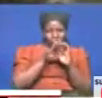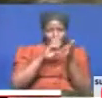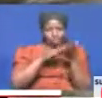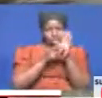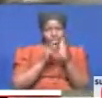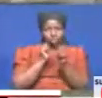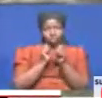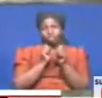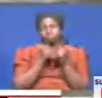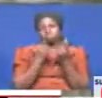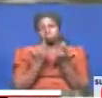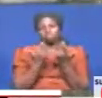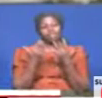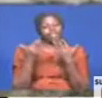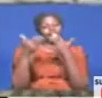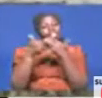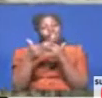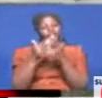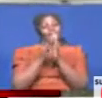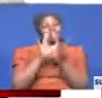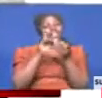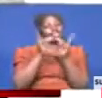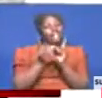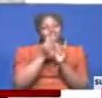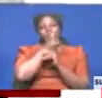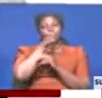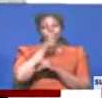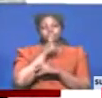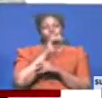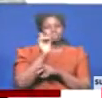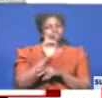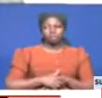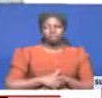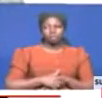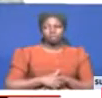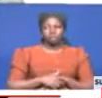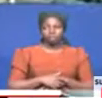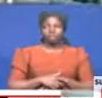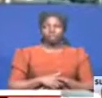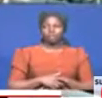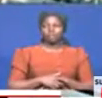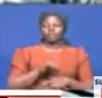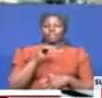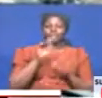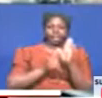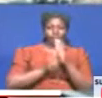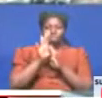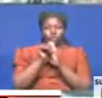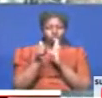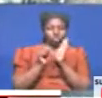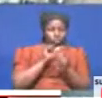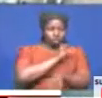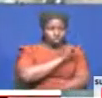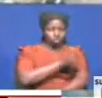mingling of confidential data leaking to any entity. Konza Technopolis Development Authority says, besides the